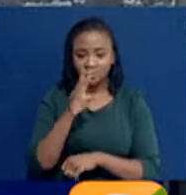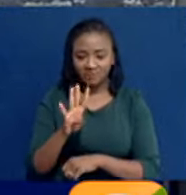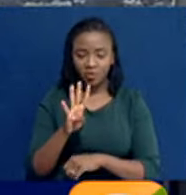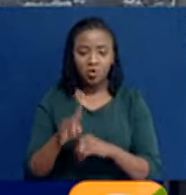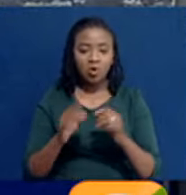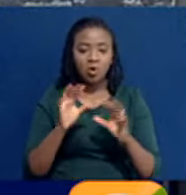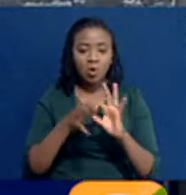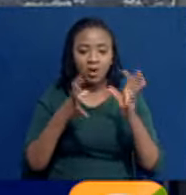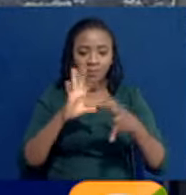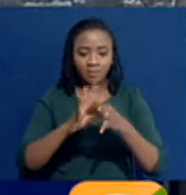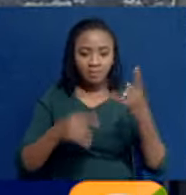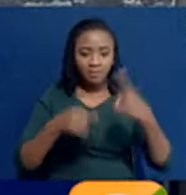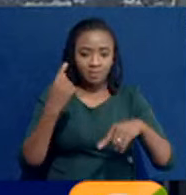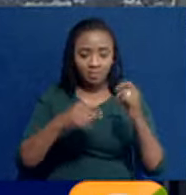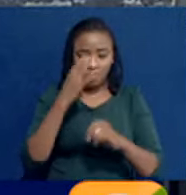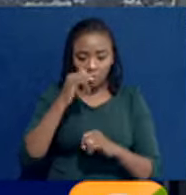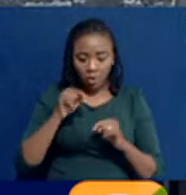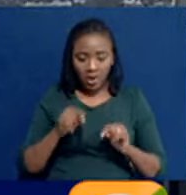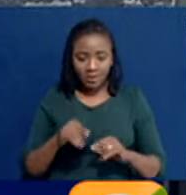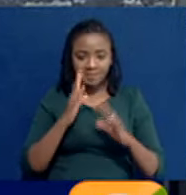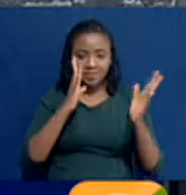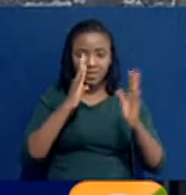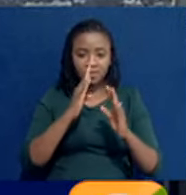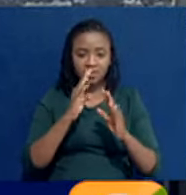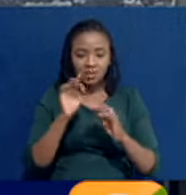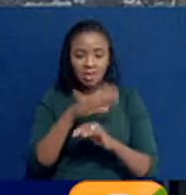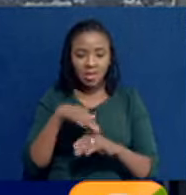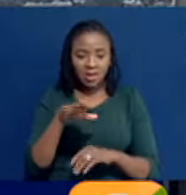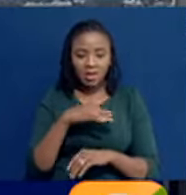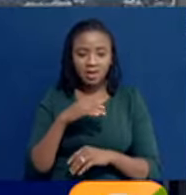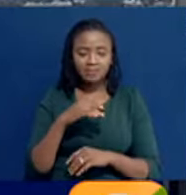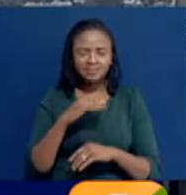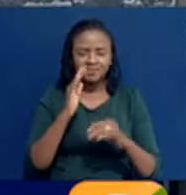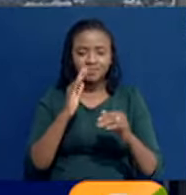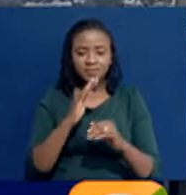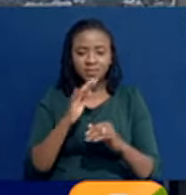Africa Sevens Rugby Cup in Zimbabwe. And that was on